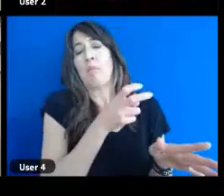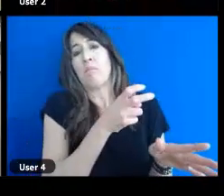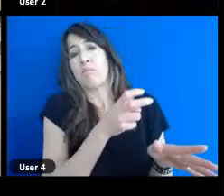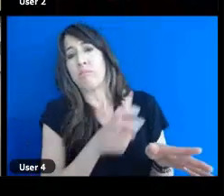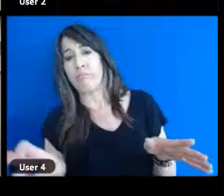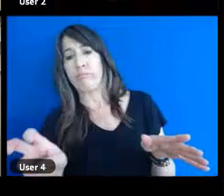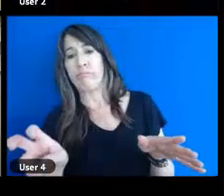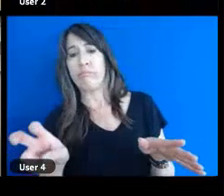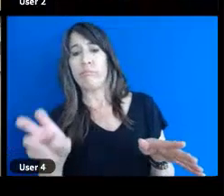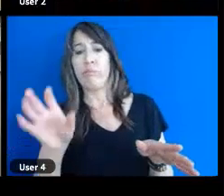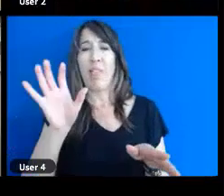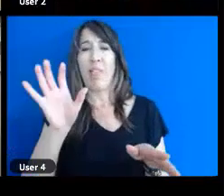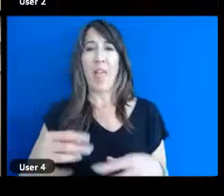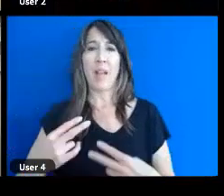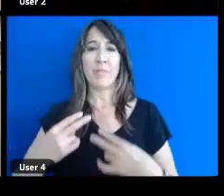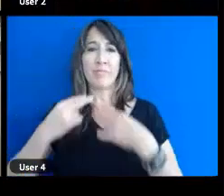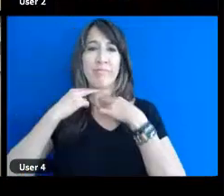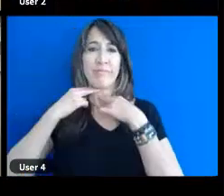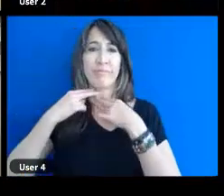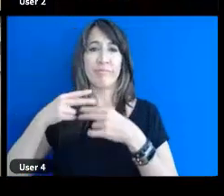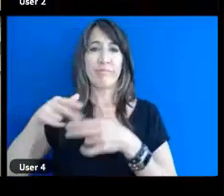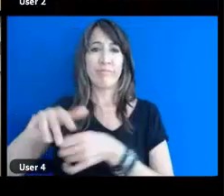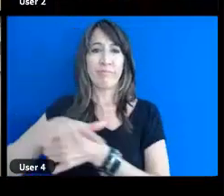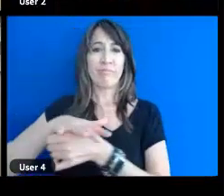to fall into that